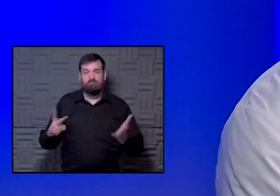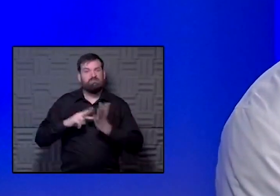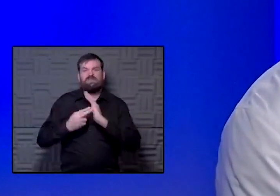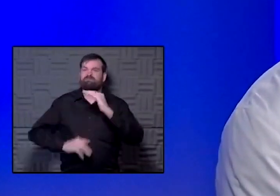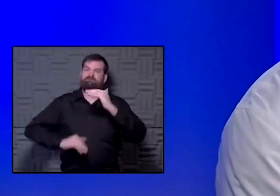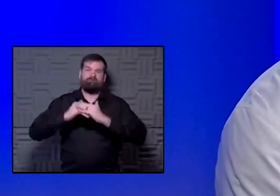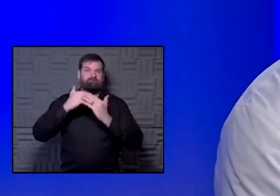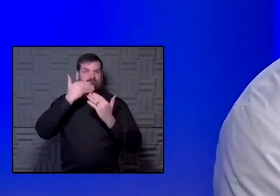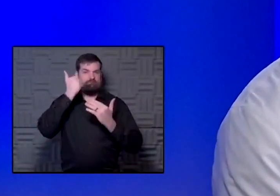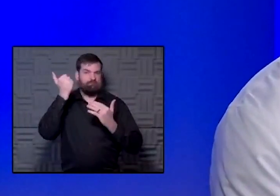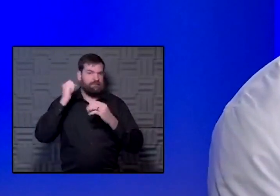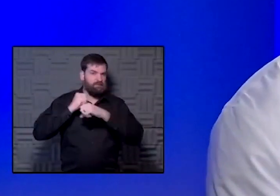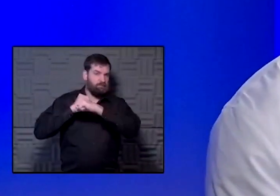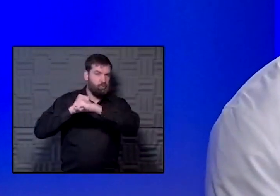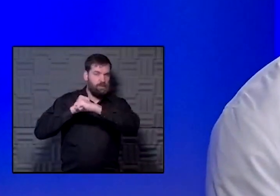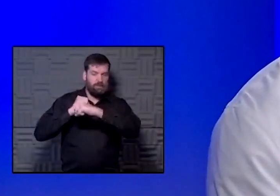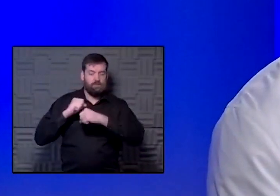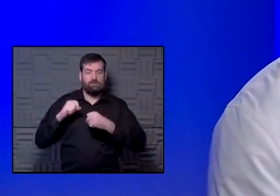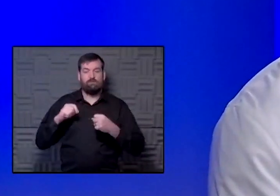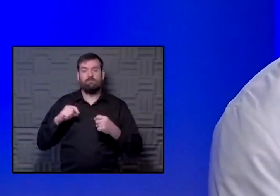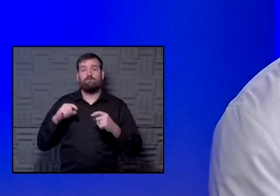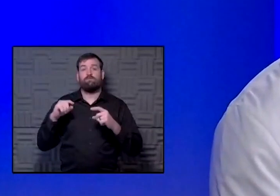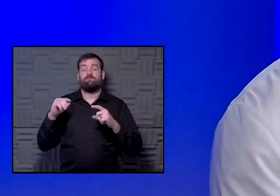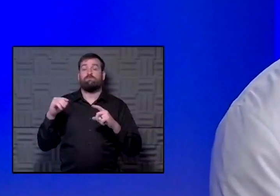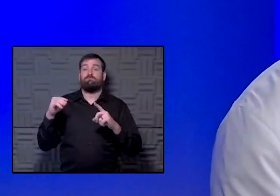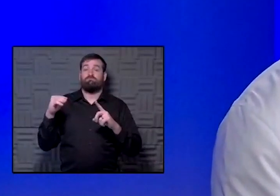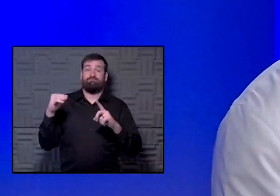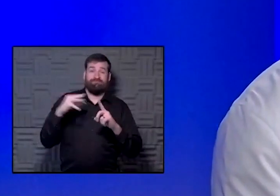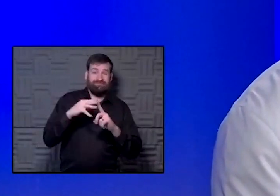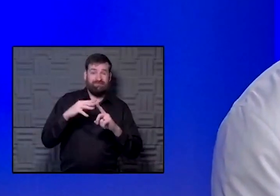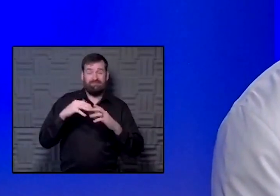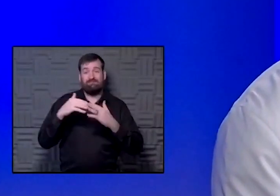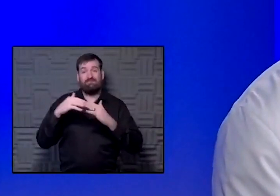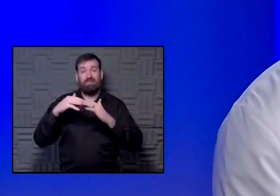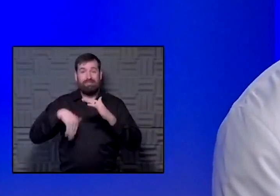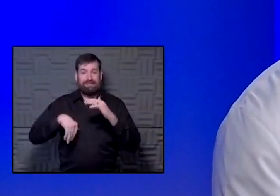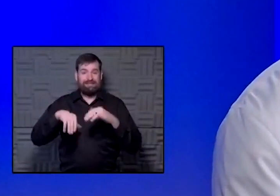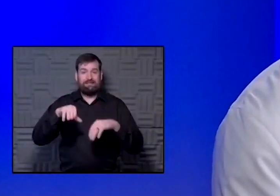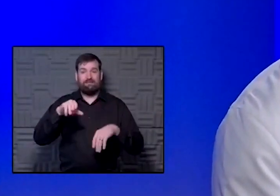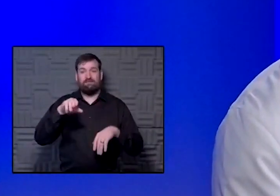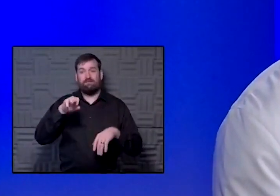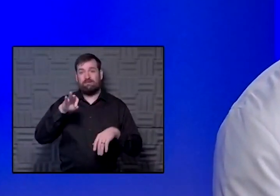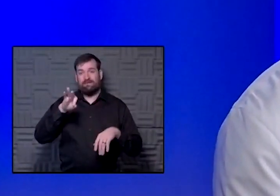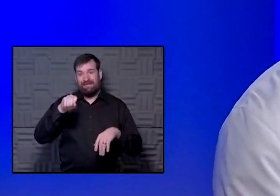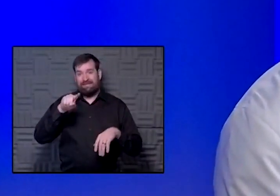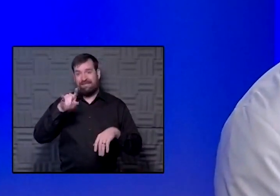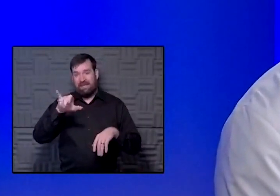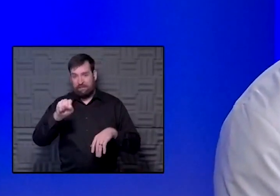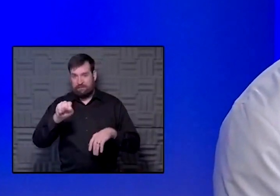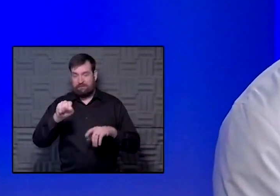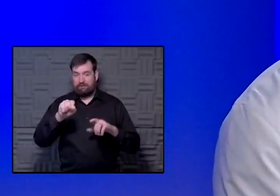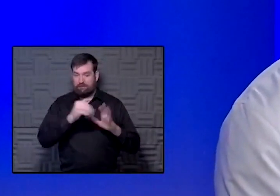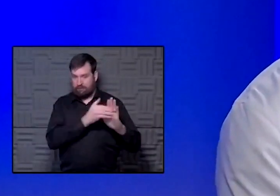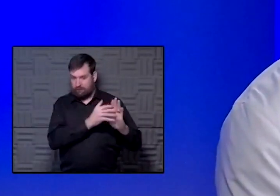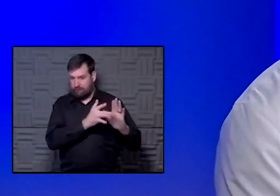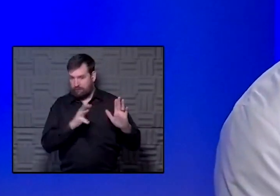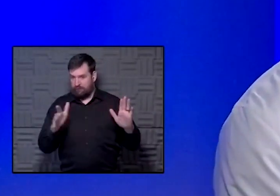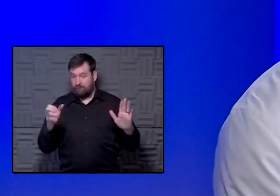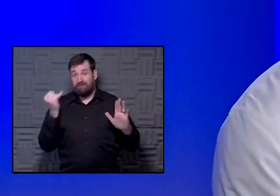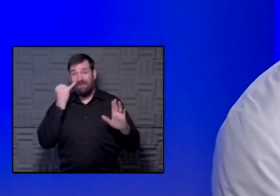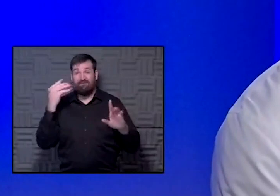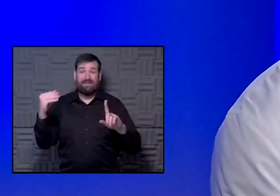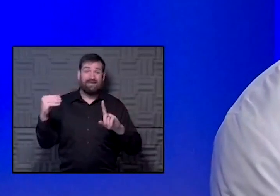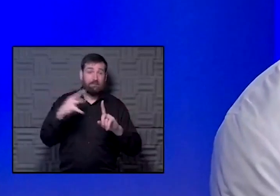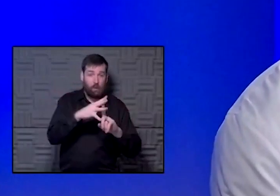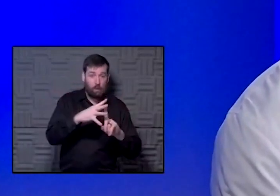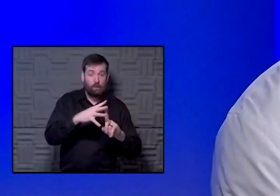optimal immunity, and you are less than 3 months or 90 days from that time point, then if you are exposed